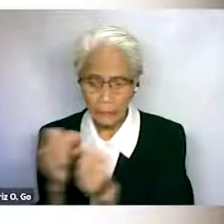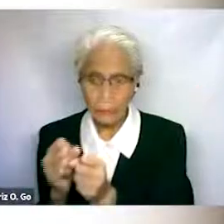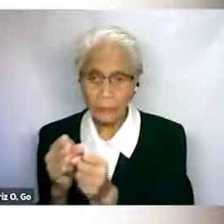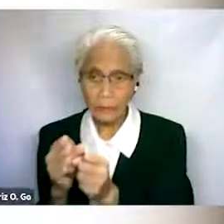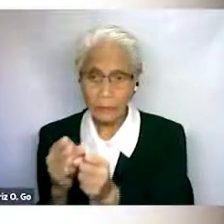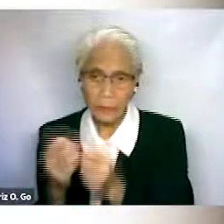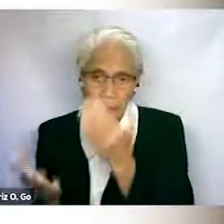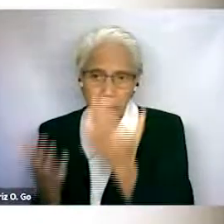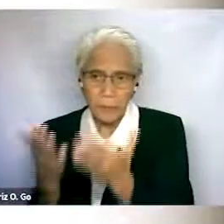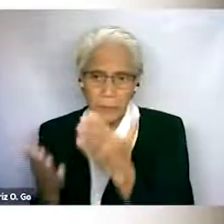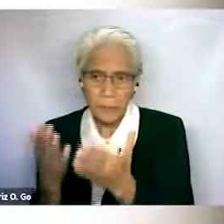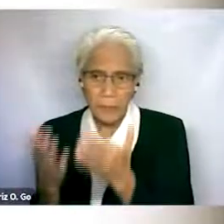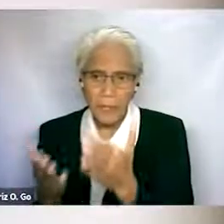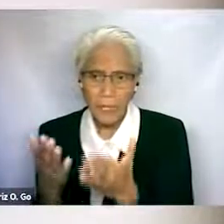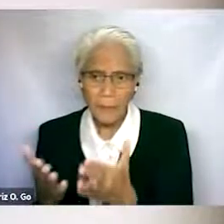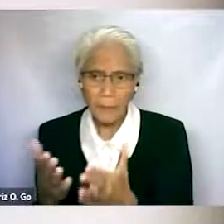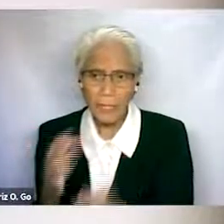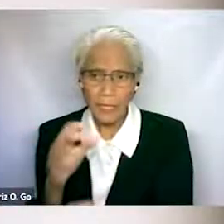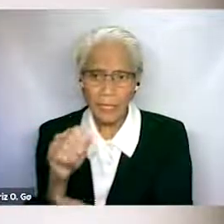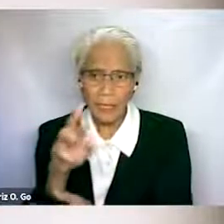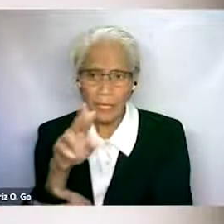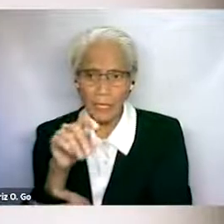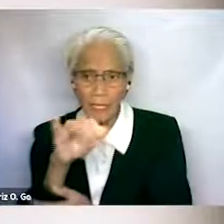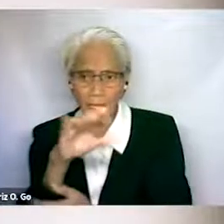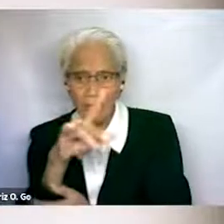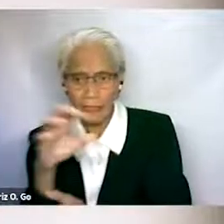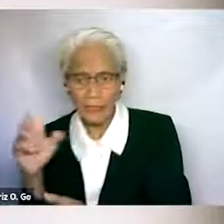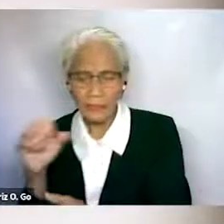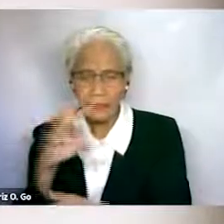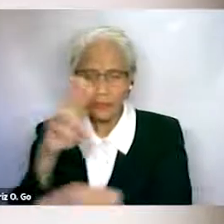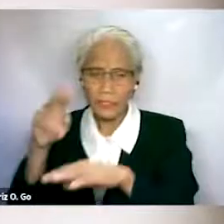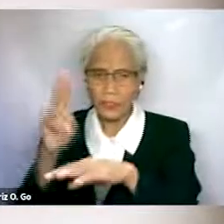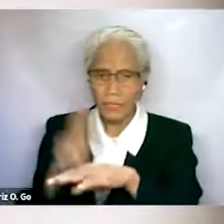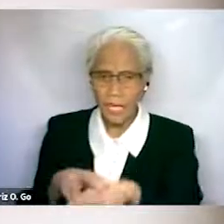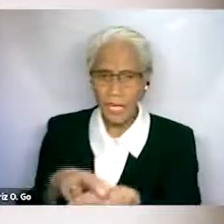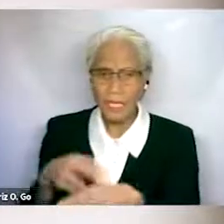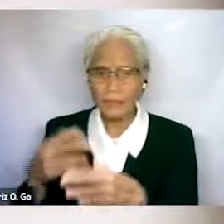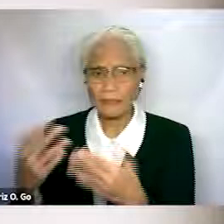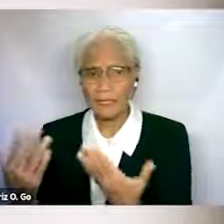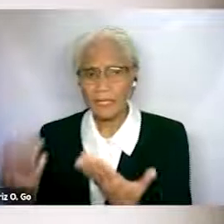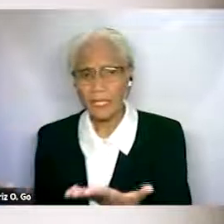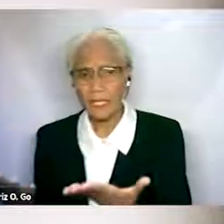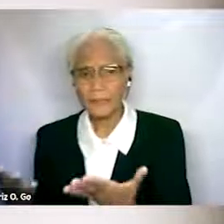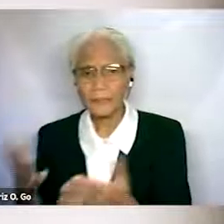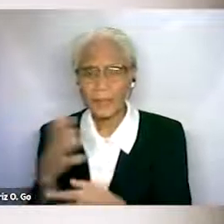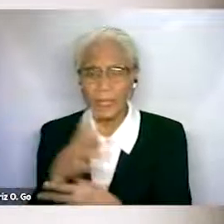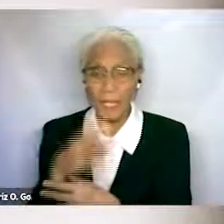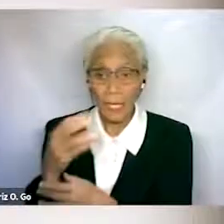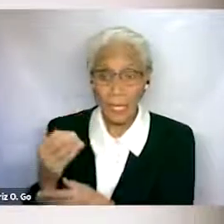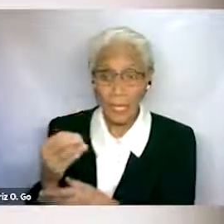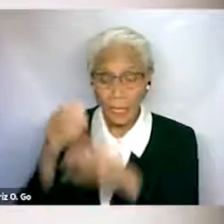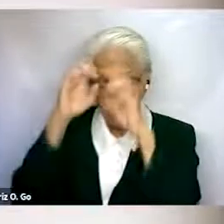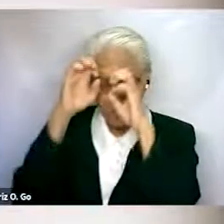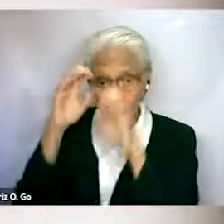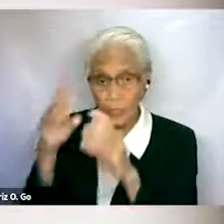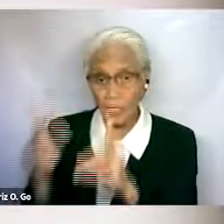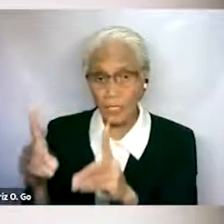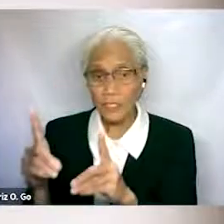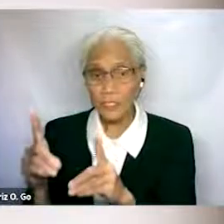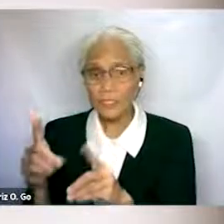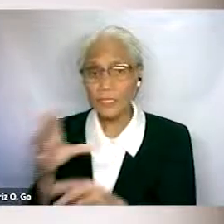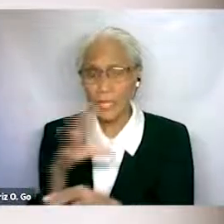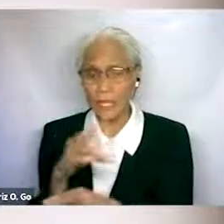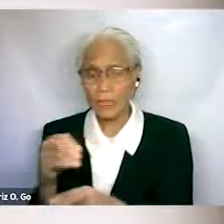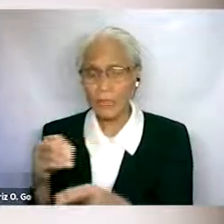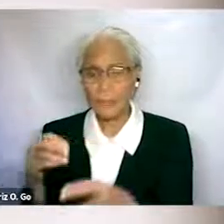and intersecting forms of discrimination. So in terms of general recommendations of the CEDAW, perhaps that's very